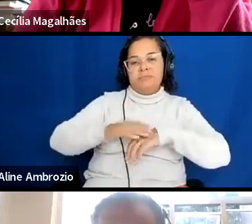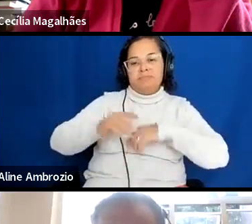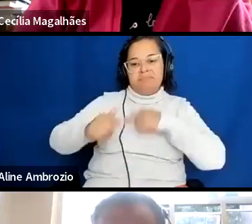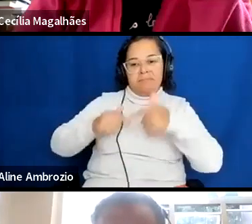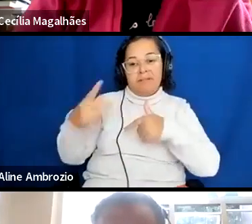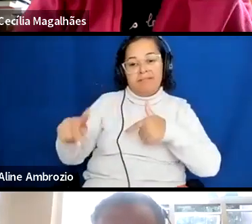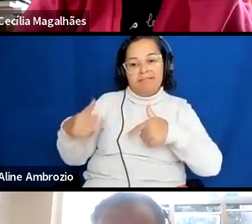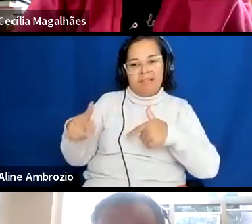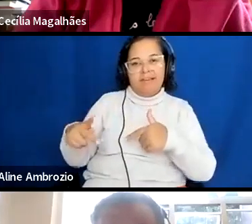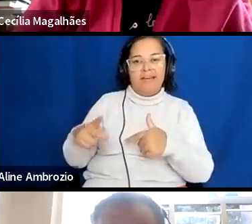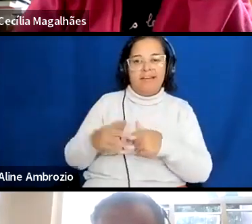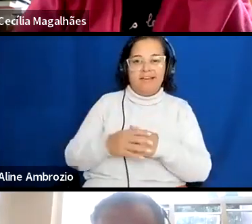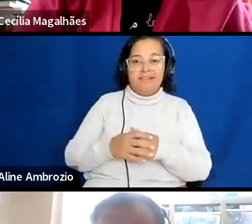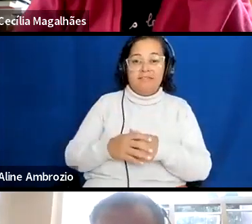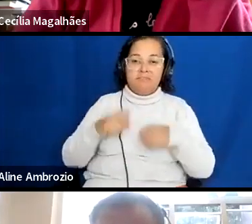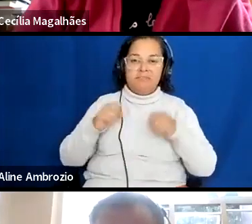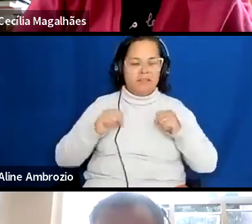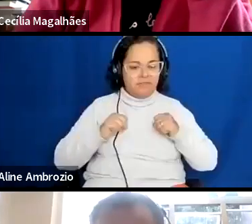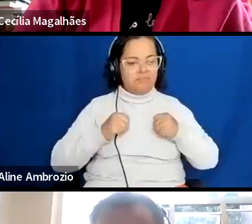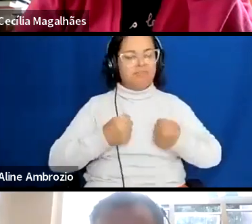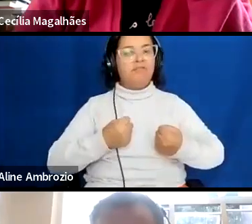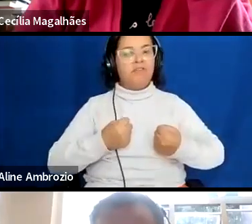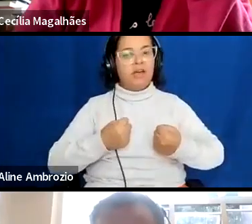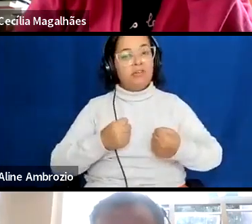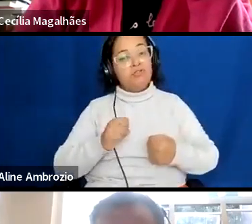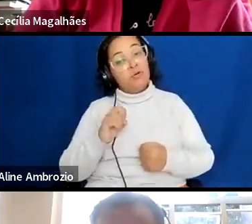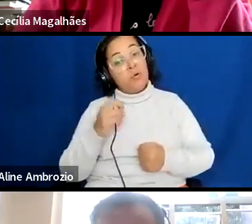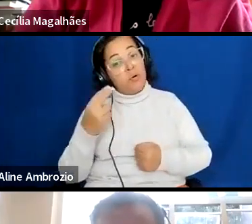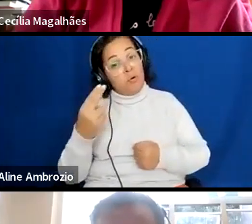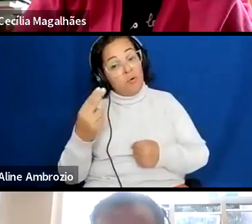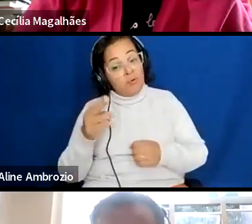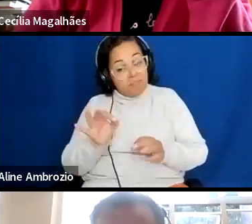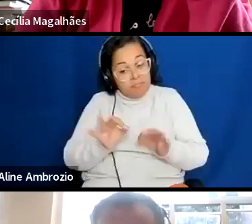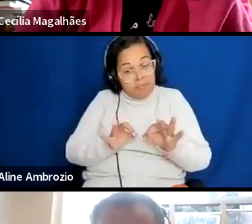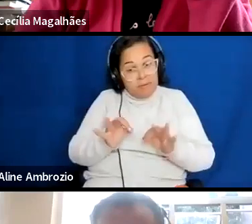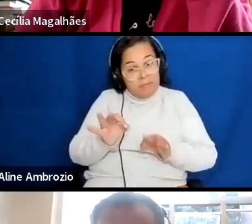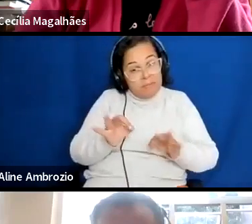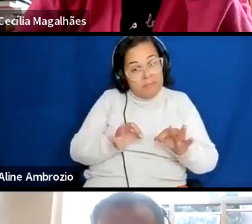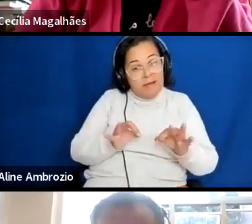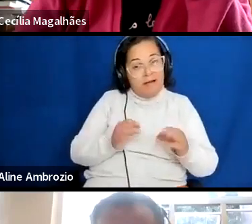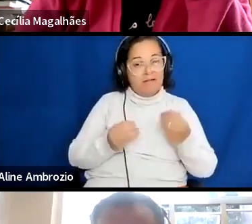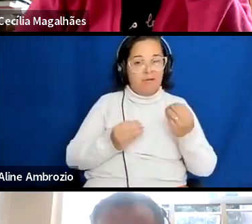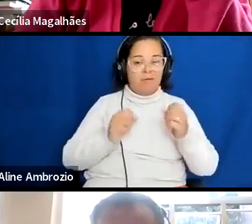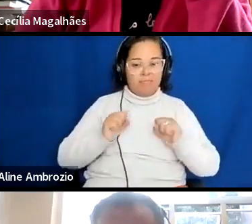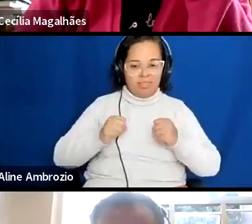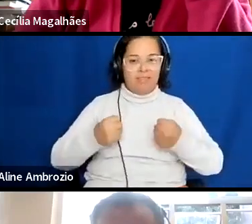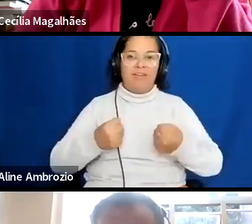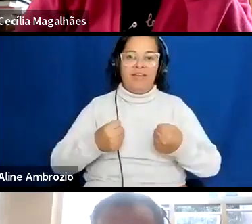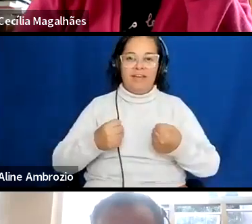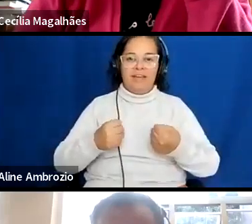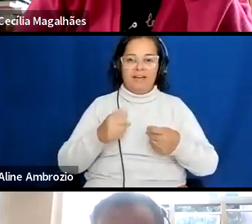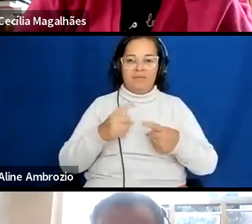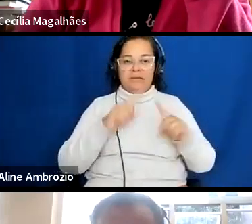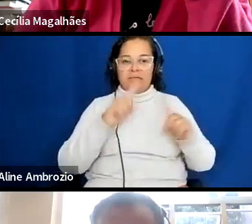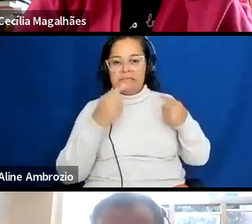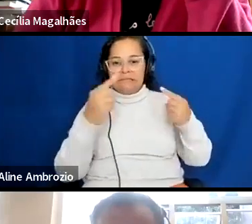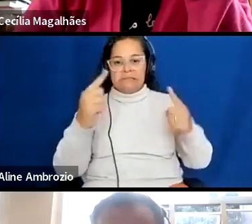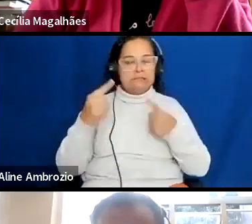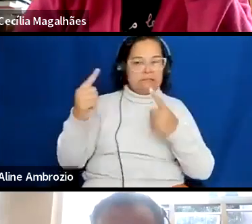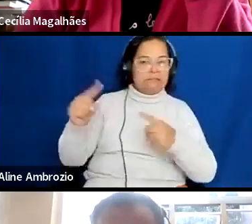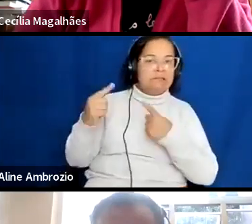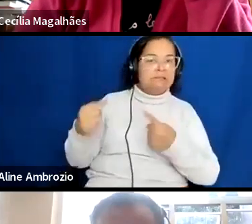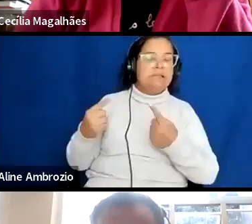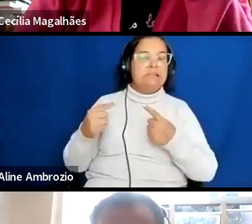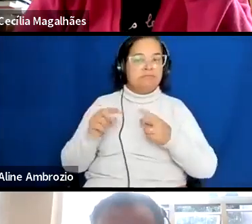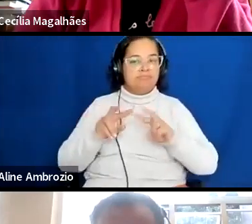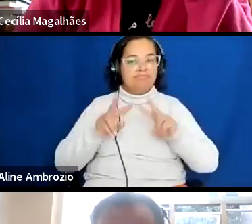defend themselves or prepare to defend themselves against these public criticisms that were being made by